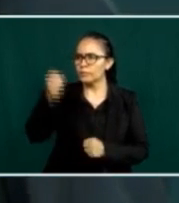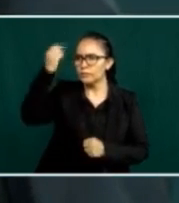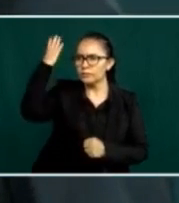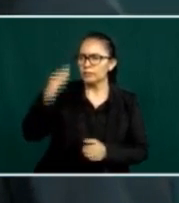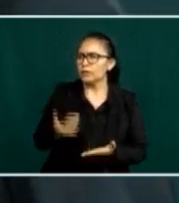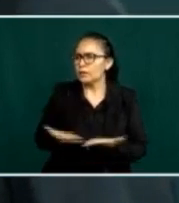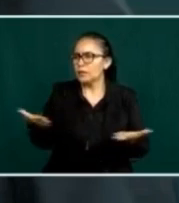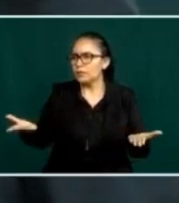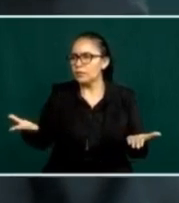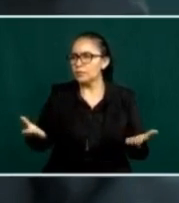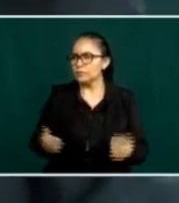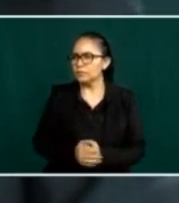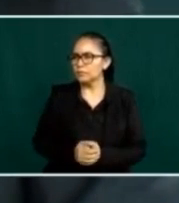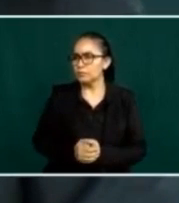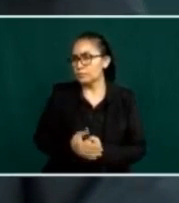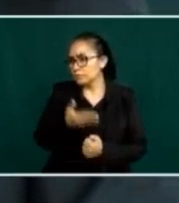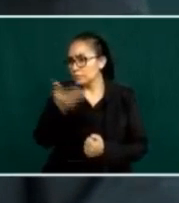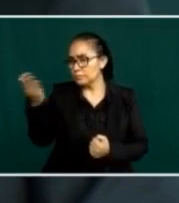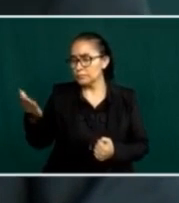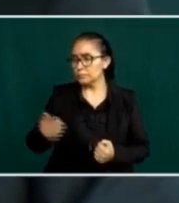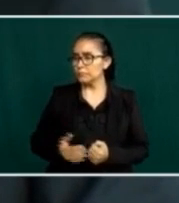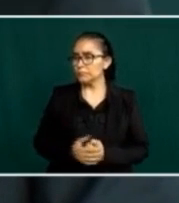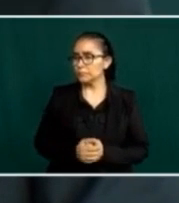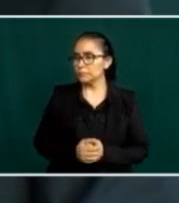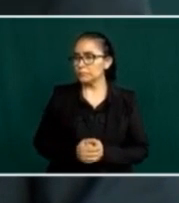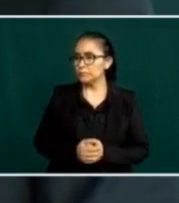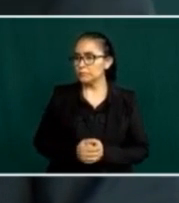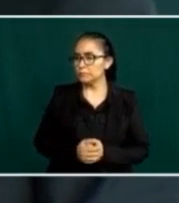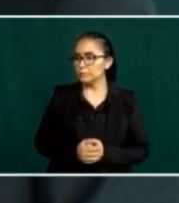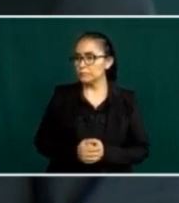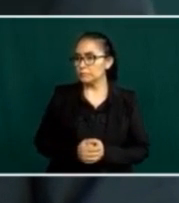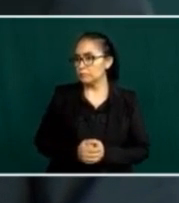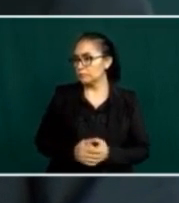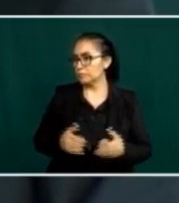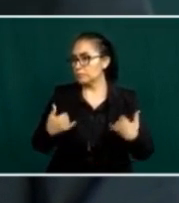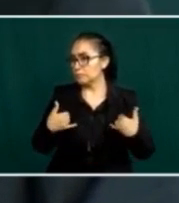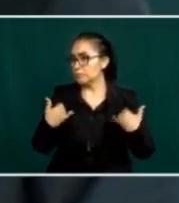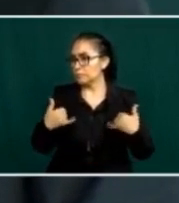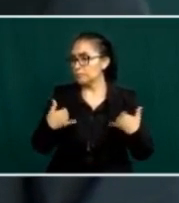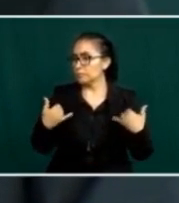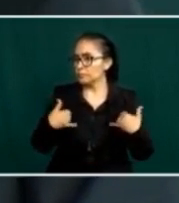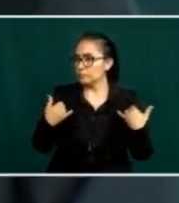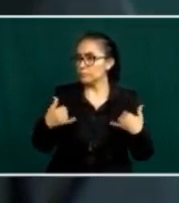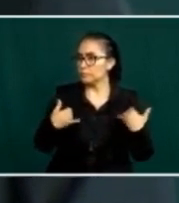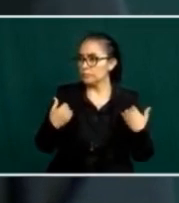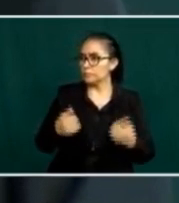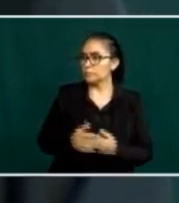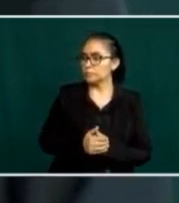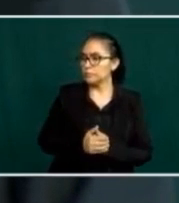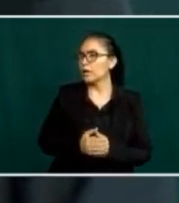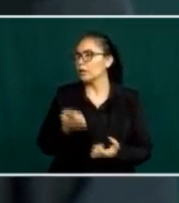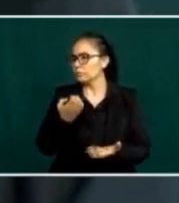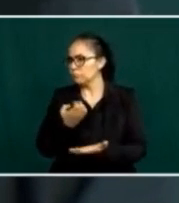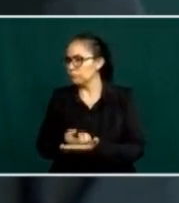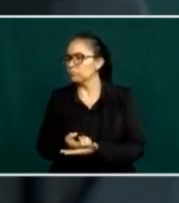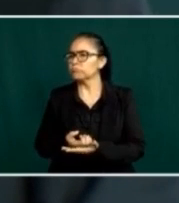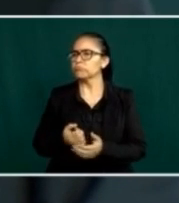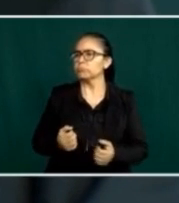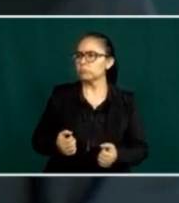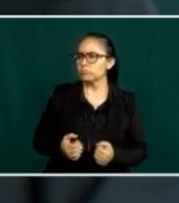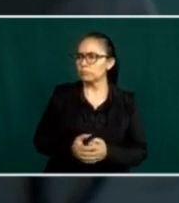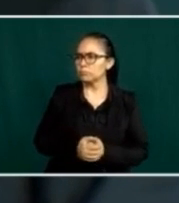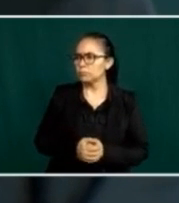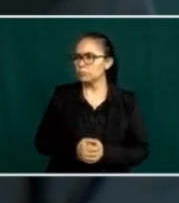Why do you forget now? There's three important factors for a good management